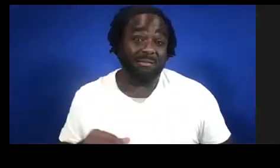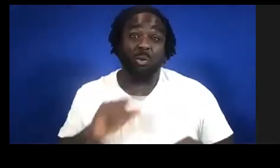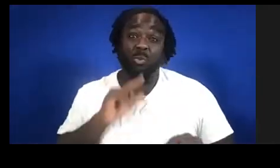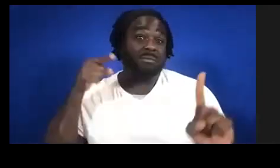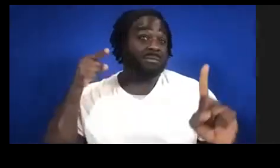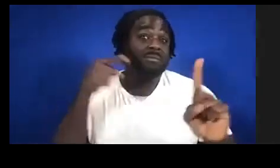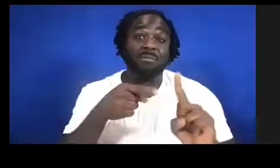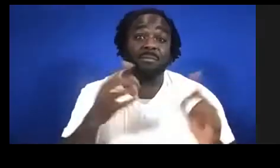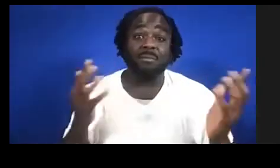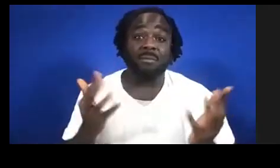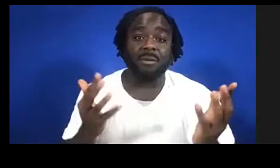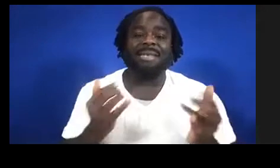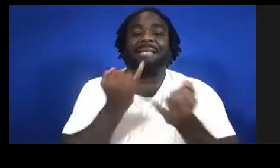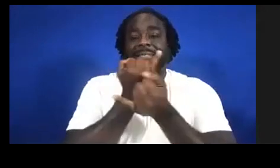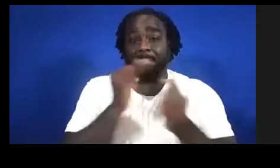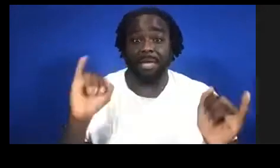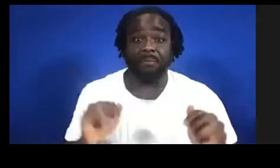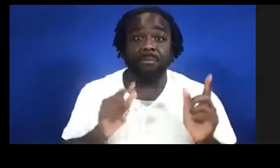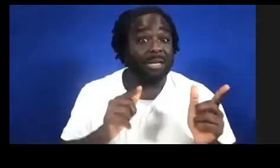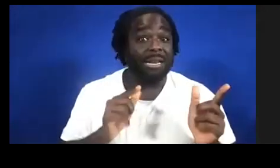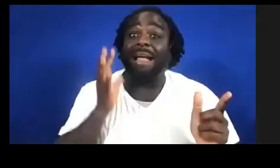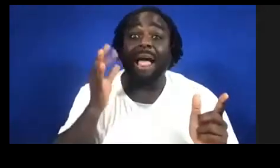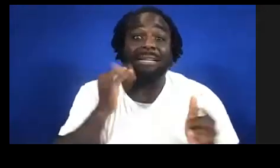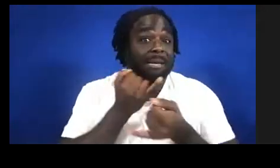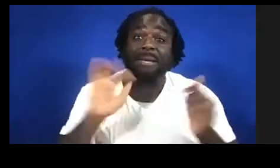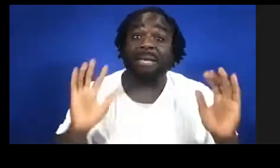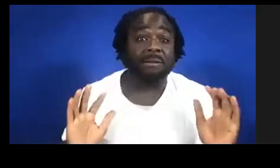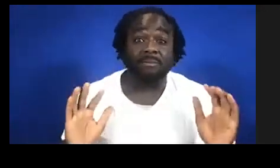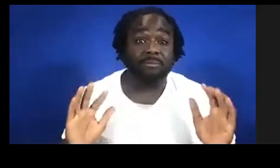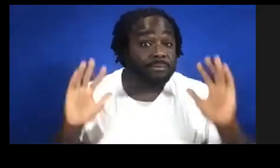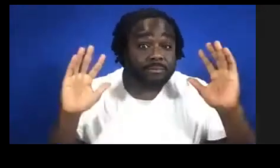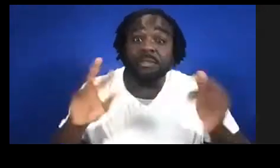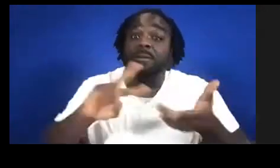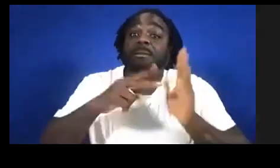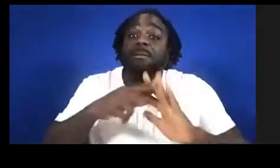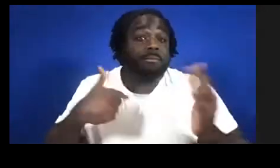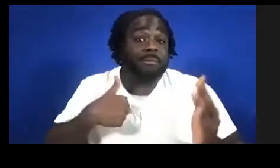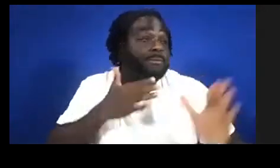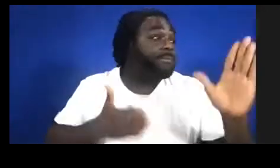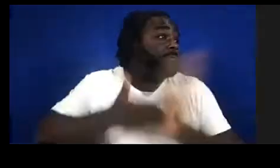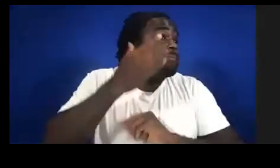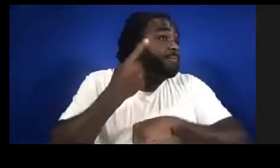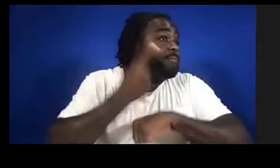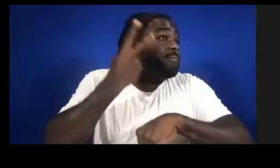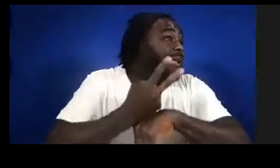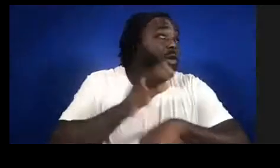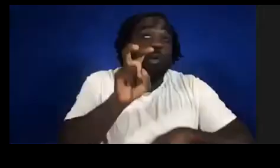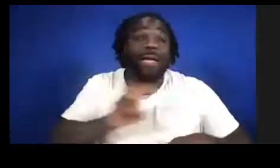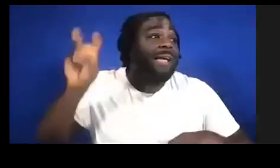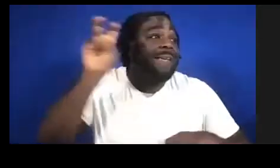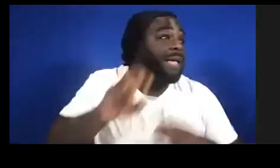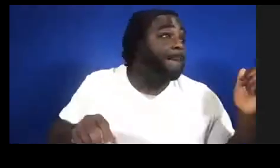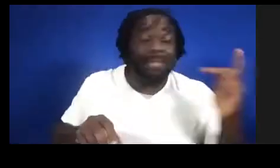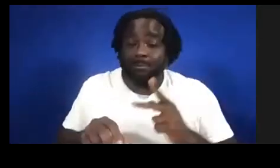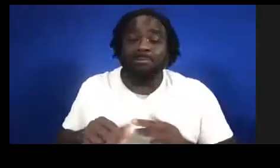I have a reason why I like cats. They independent. They real independent.